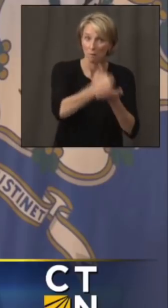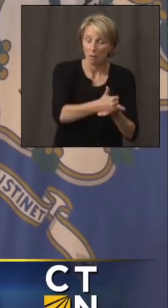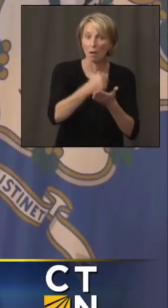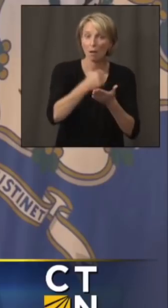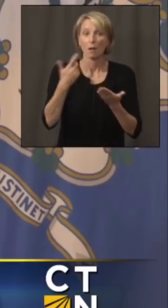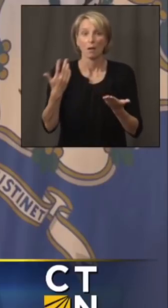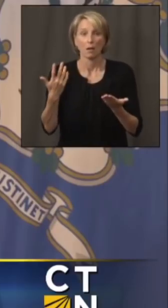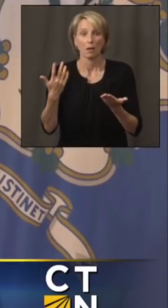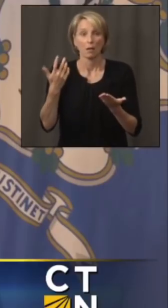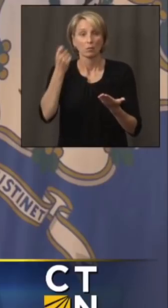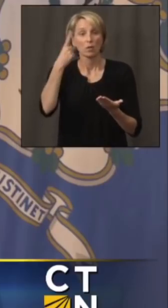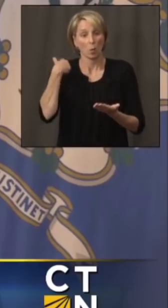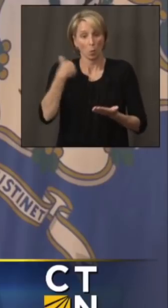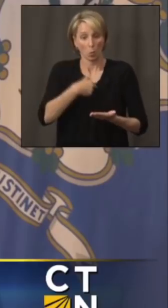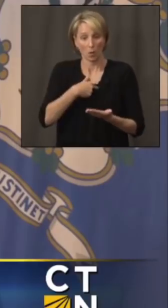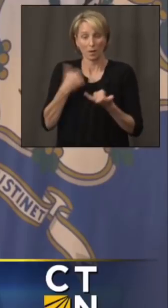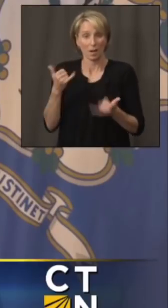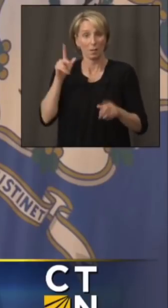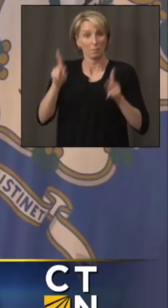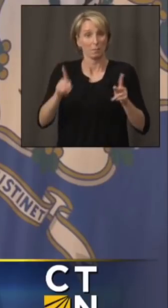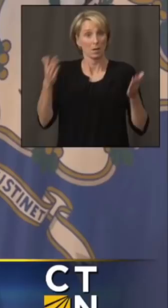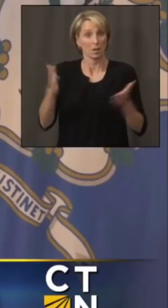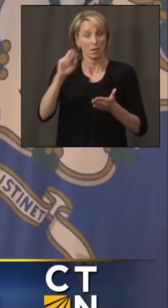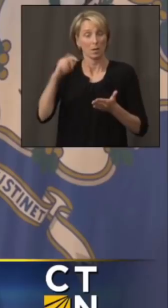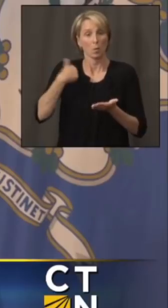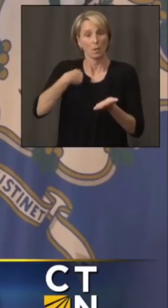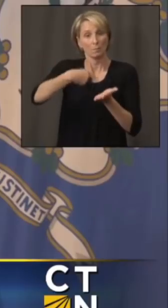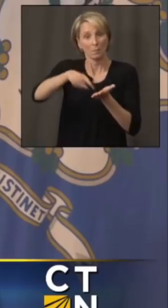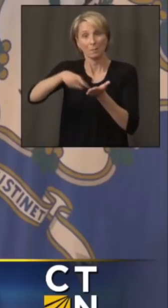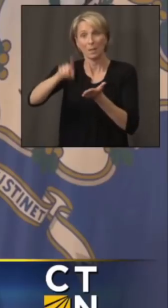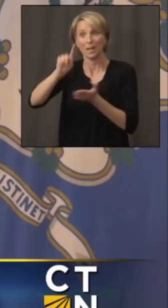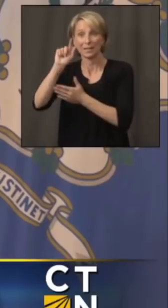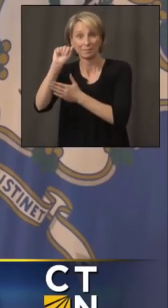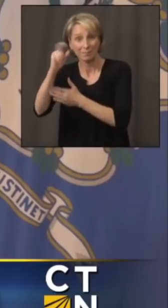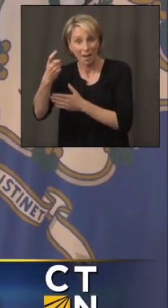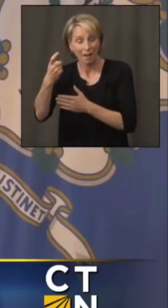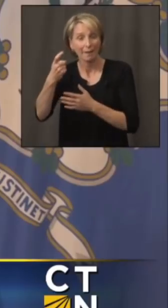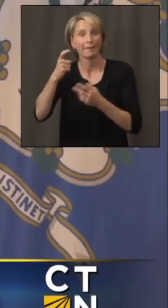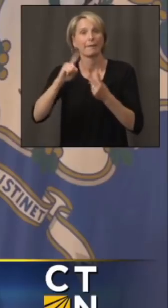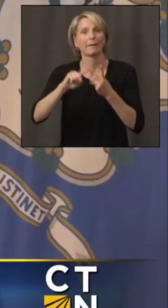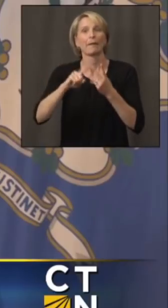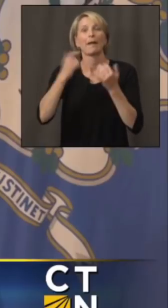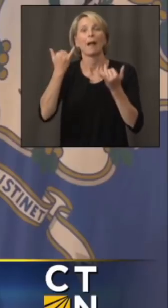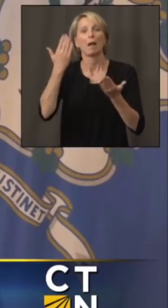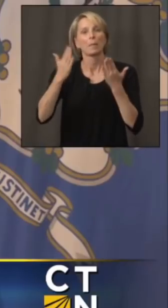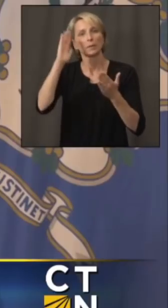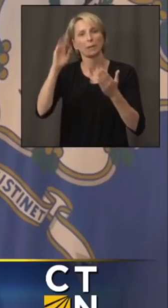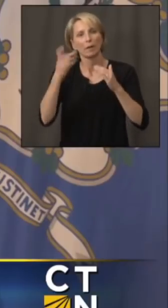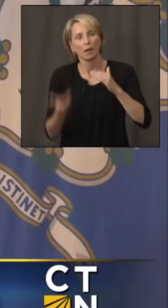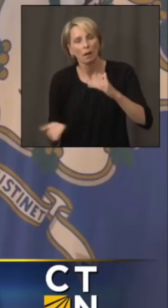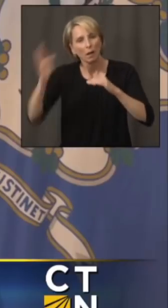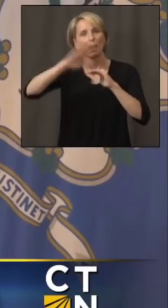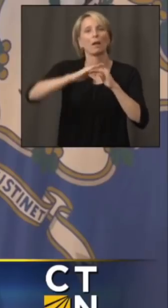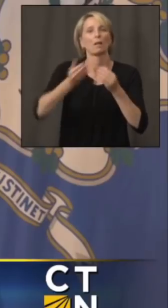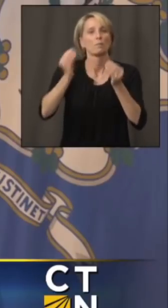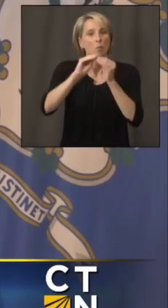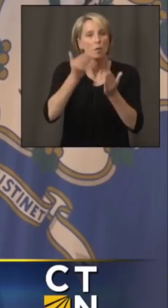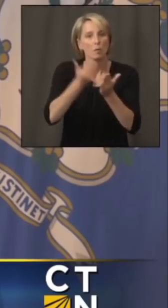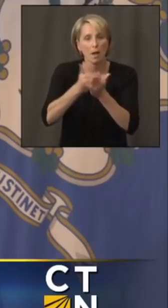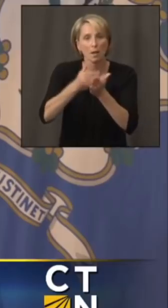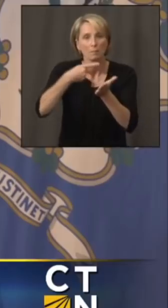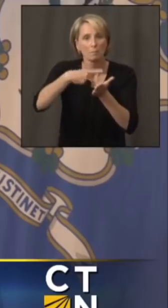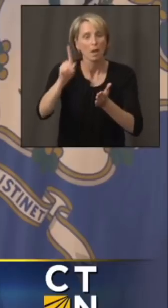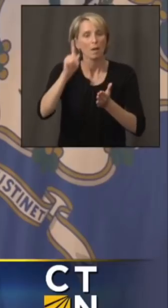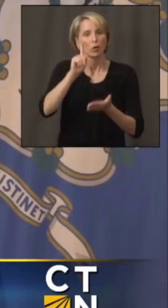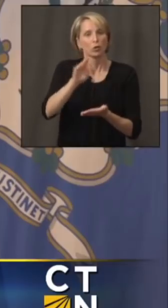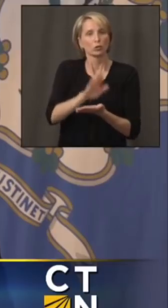we're paying our tax dollars in addition to we might have to pay more money in order to continue to educate